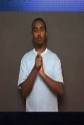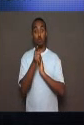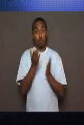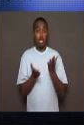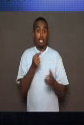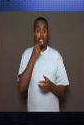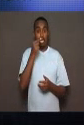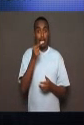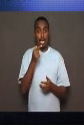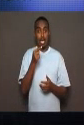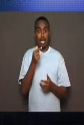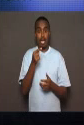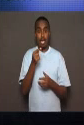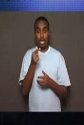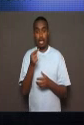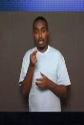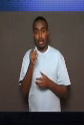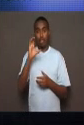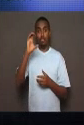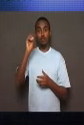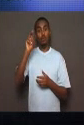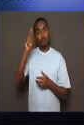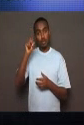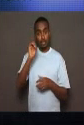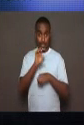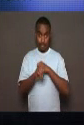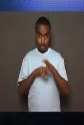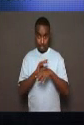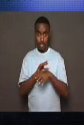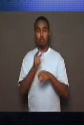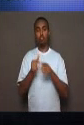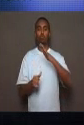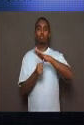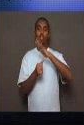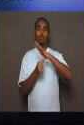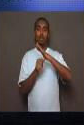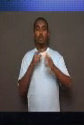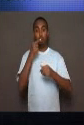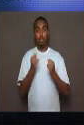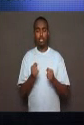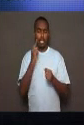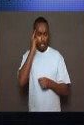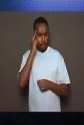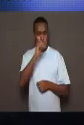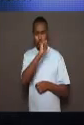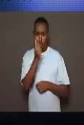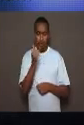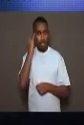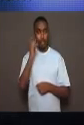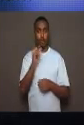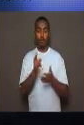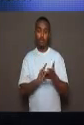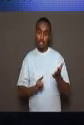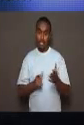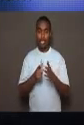might say that a council needs a chairman. Think of as many as you can and the sorts of